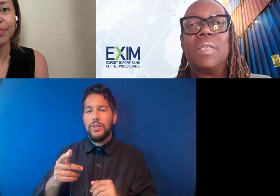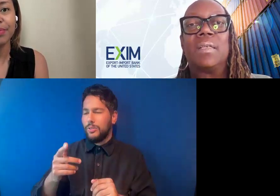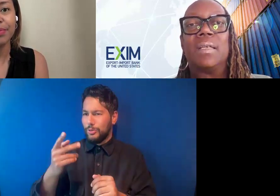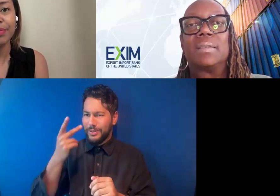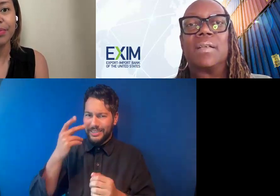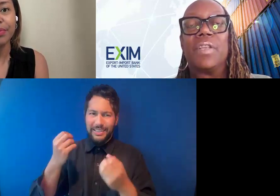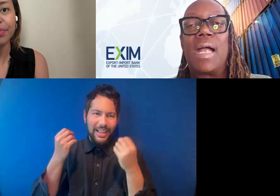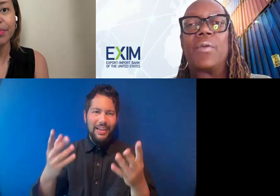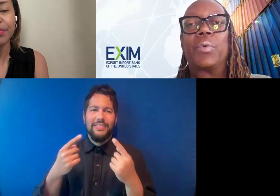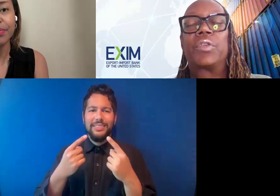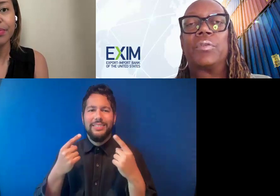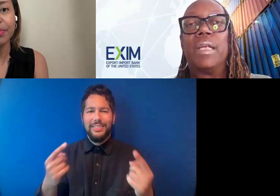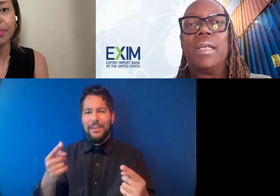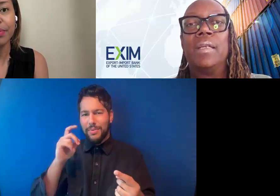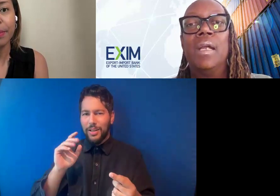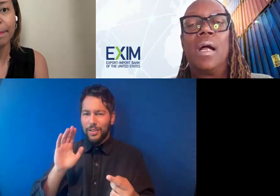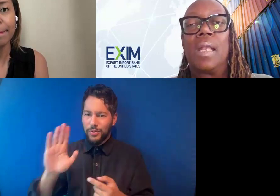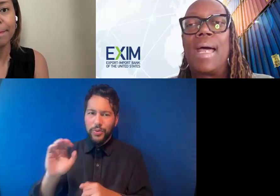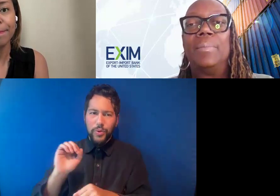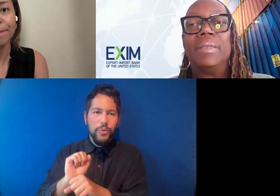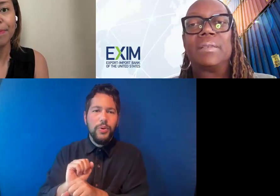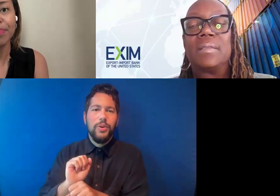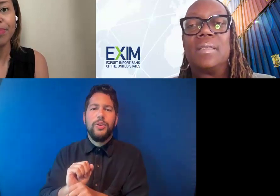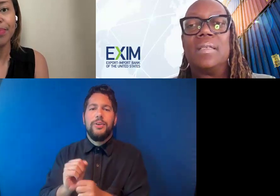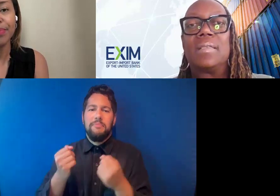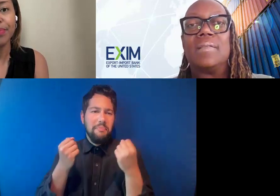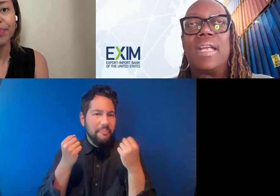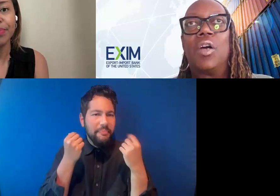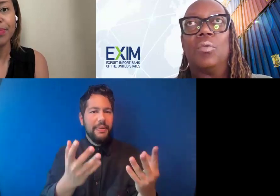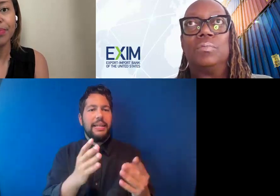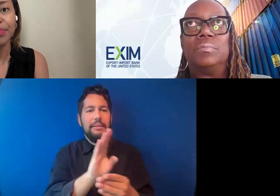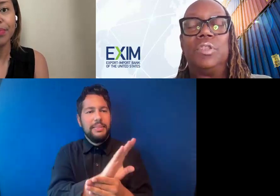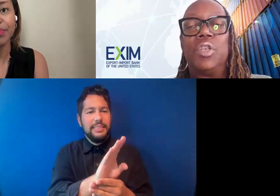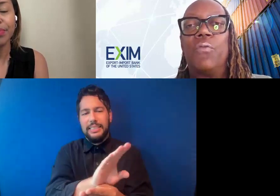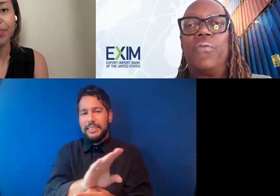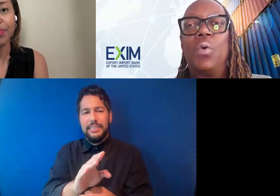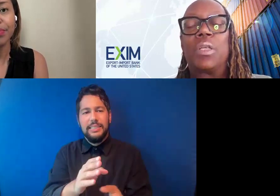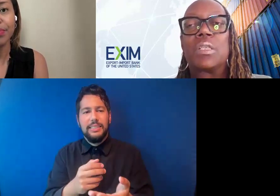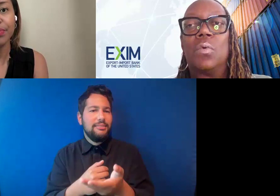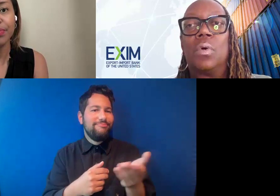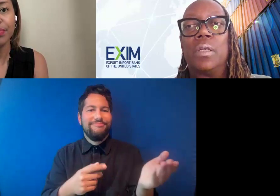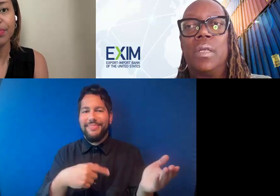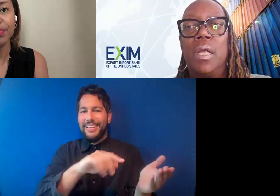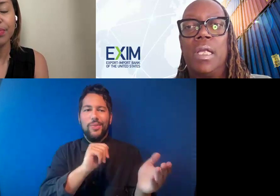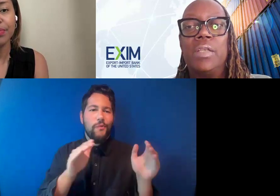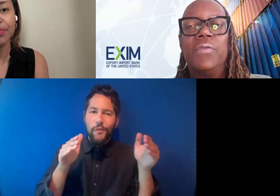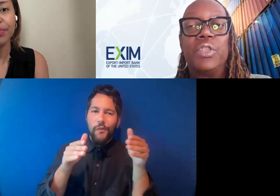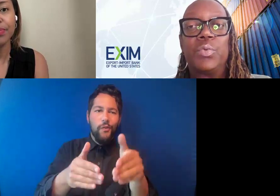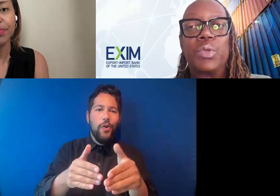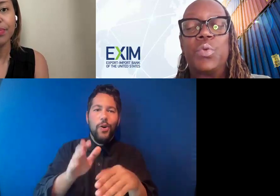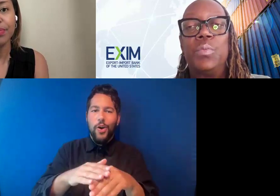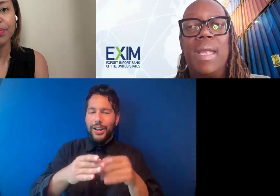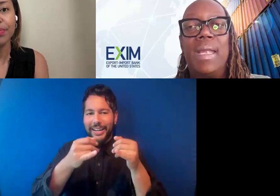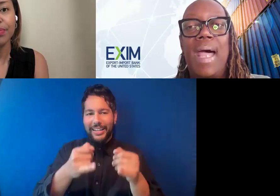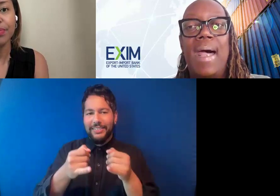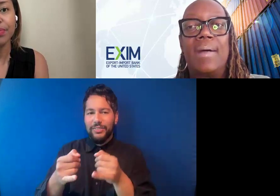success because of the line of work you're in. A lot of businesses, they don't, focus on